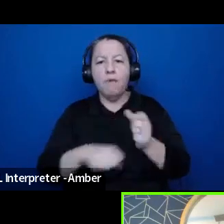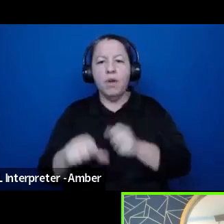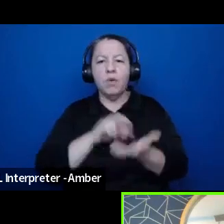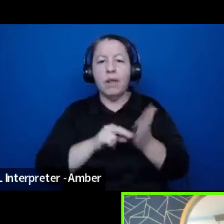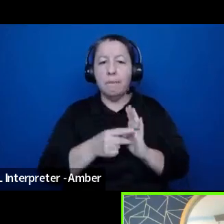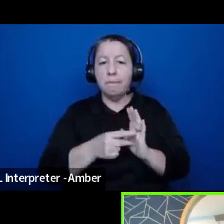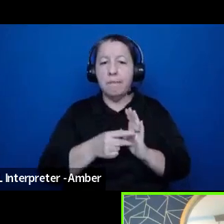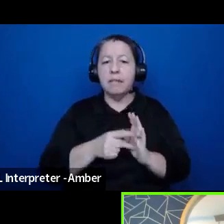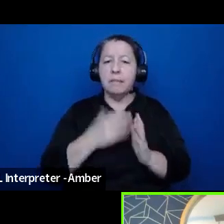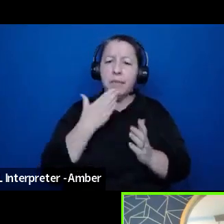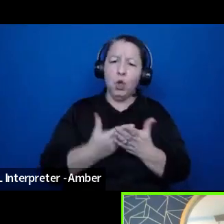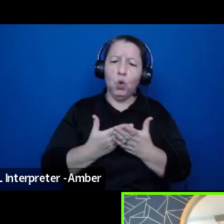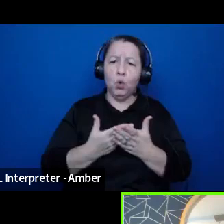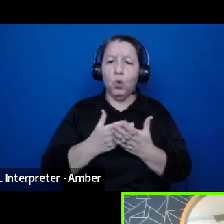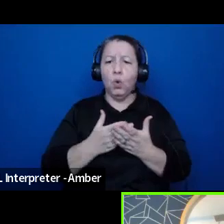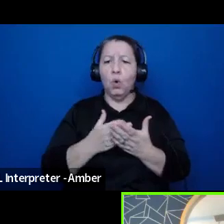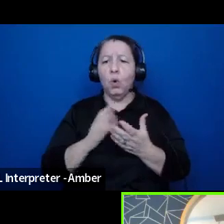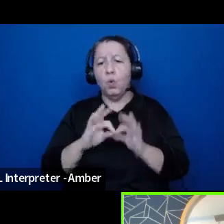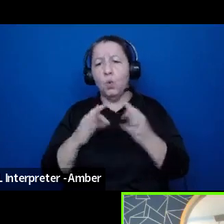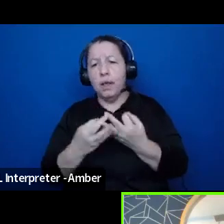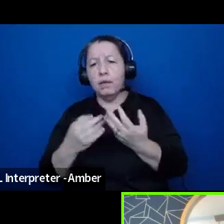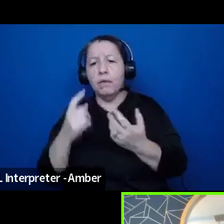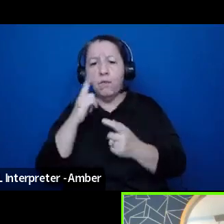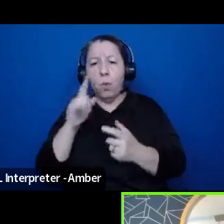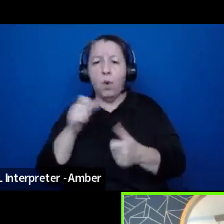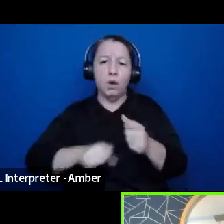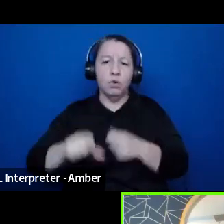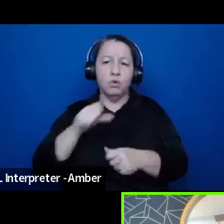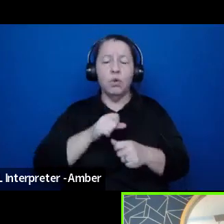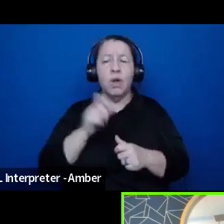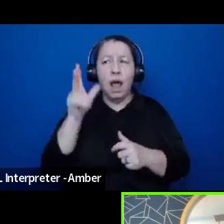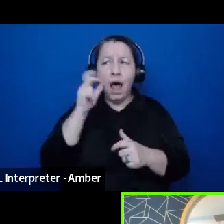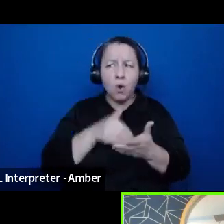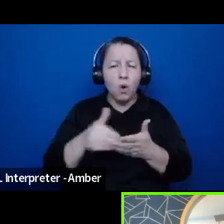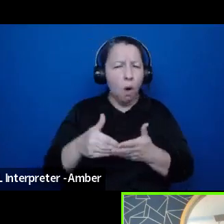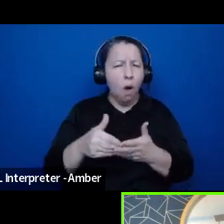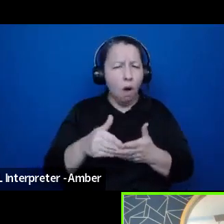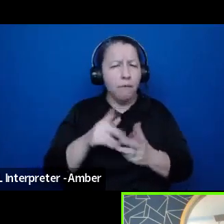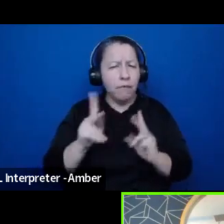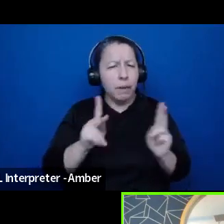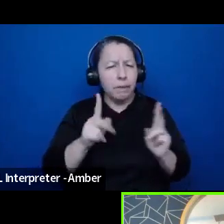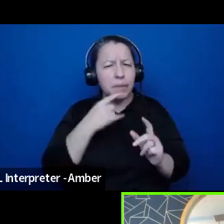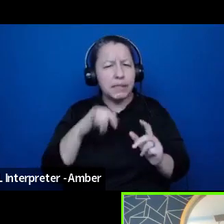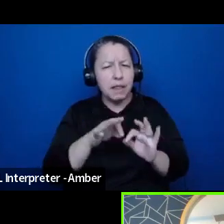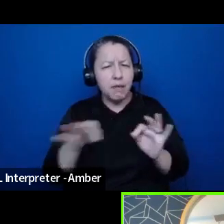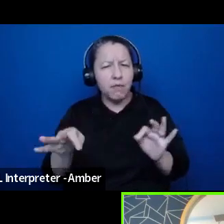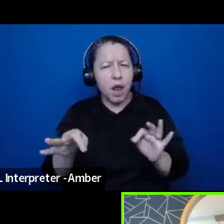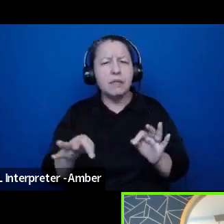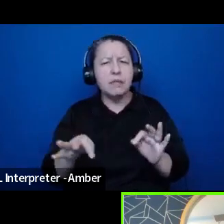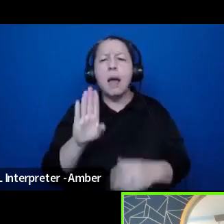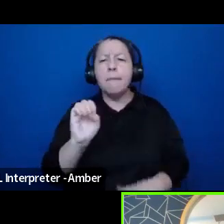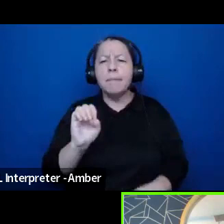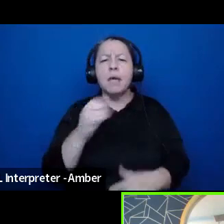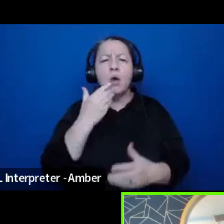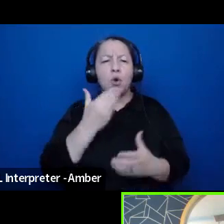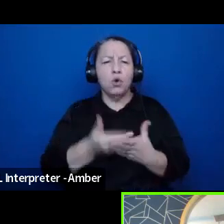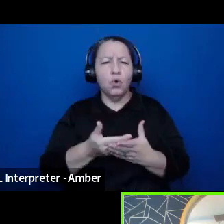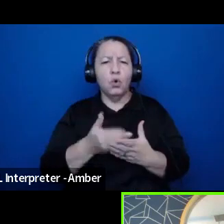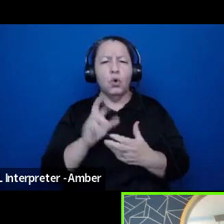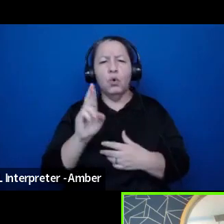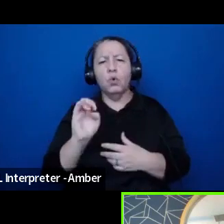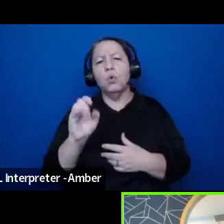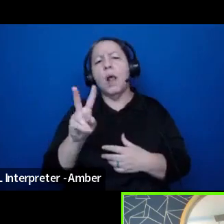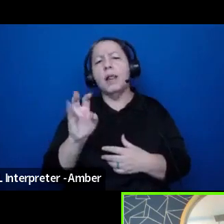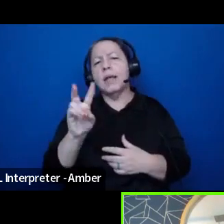lot of people talk about be a good relative. And to me, being a good relative is,